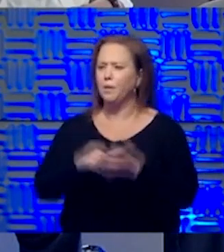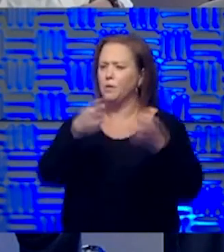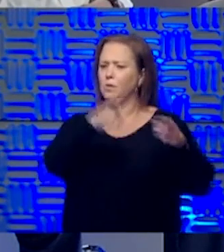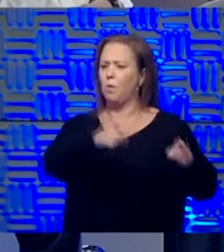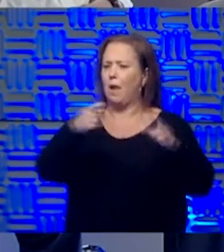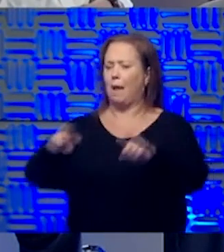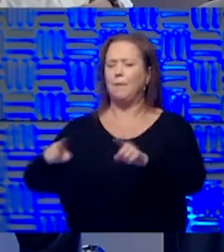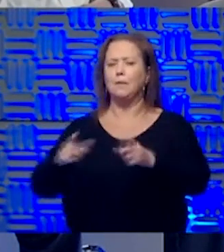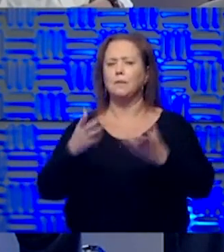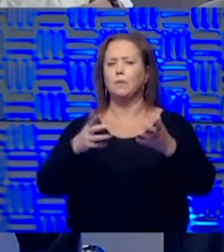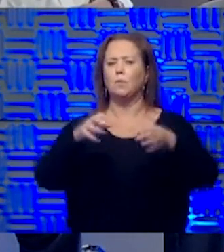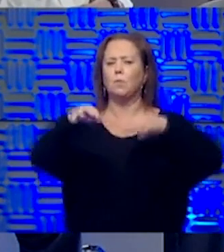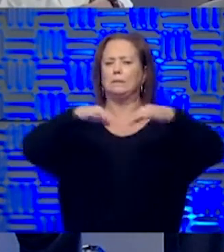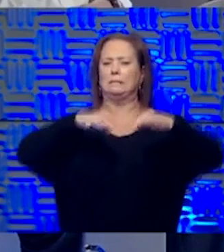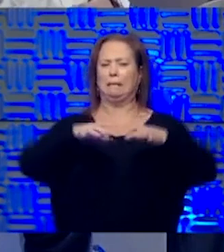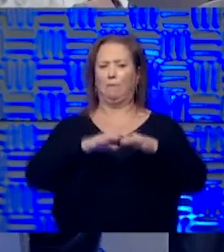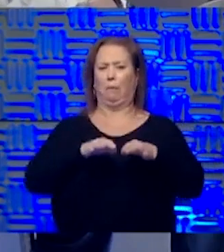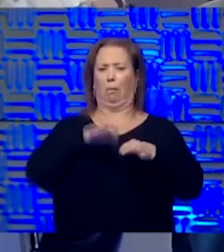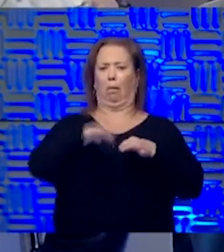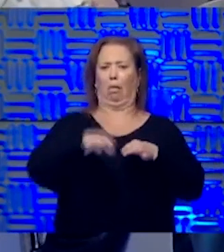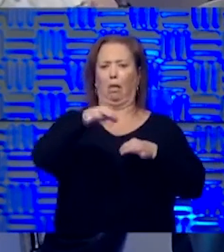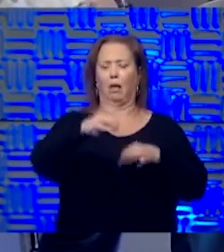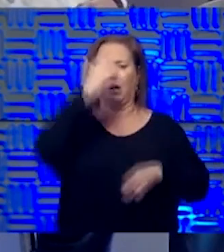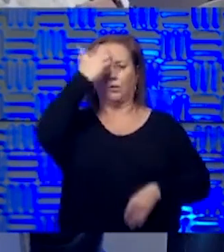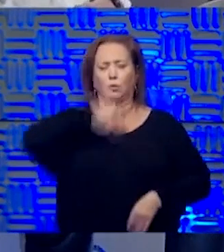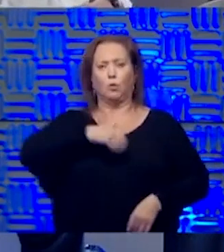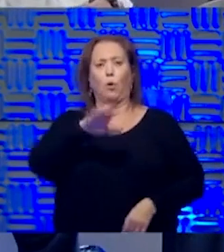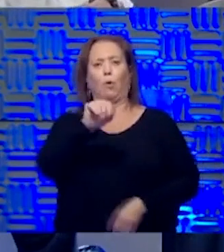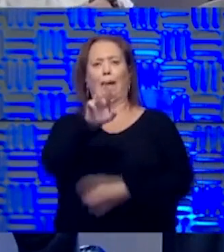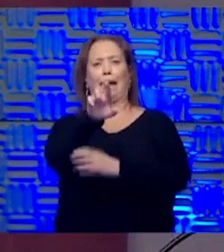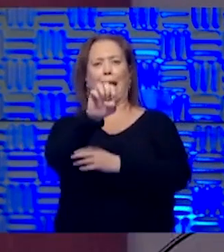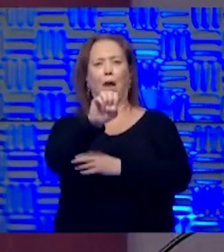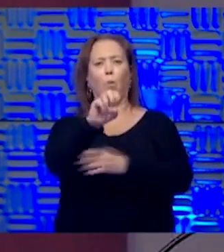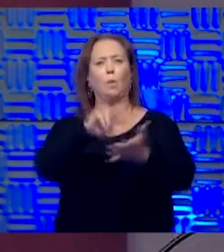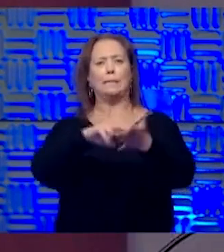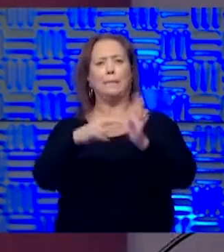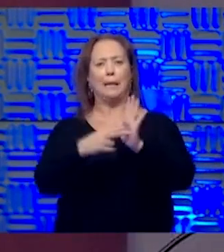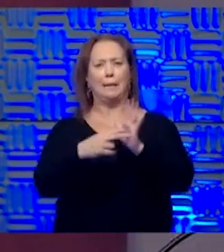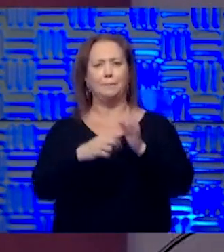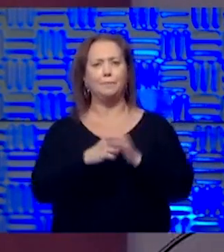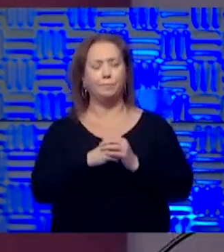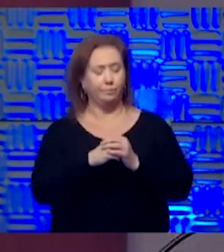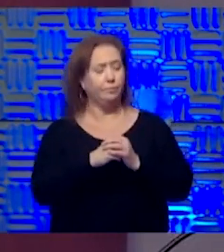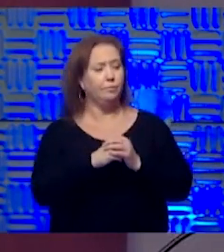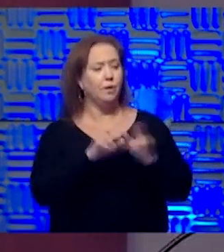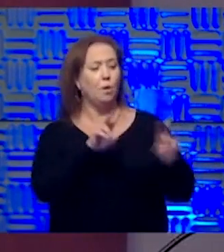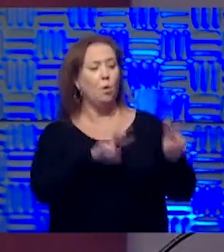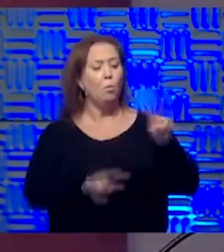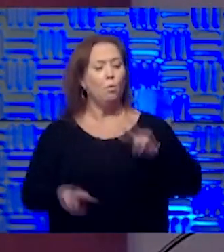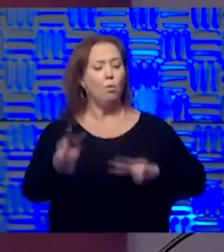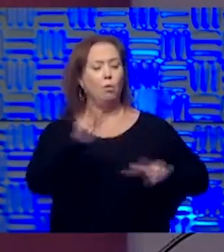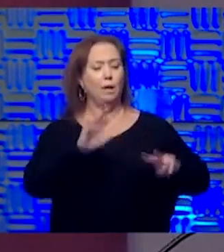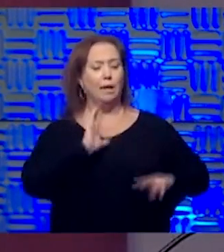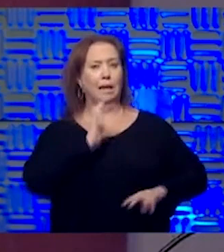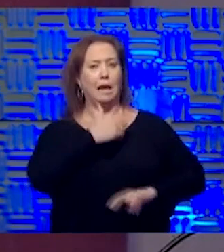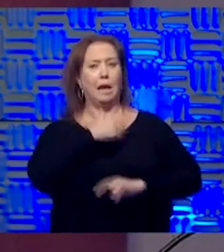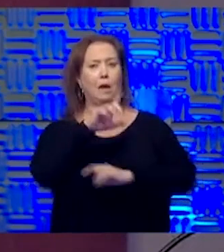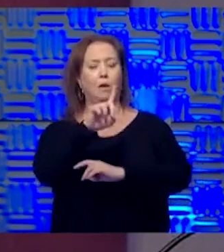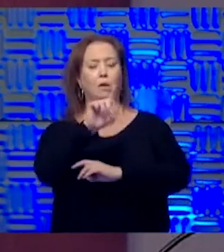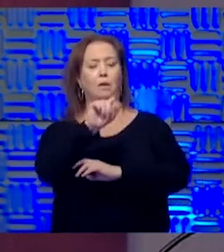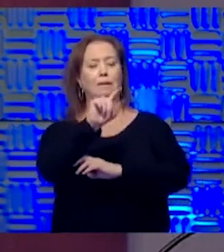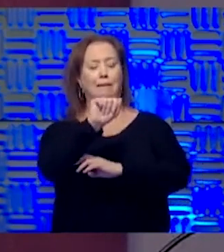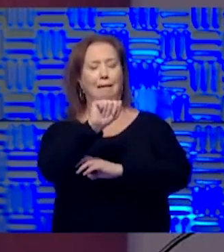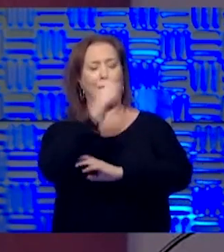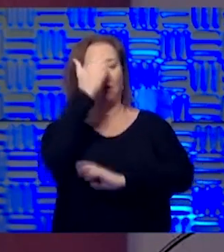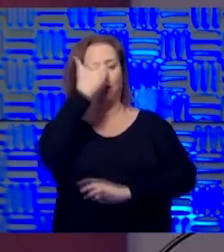and what does it mean to delay care with strokes? What we have done is looked at our data for our comprehensive stroke